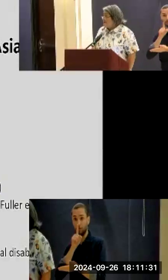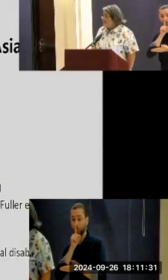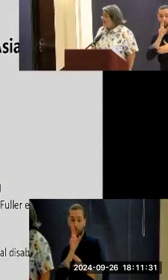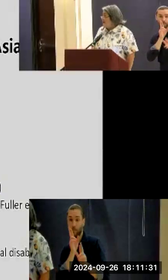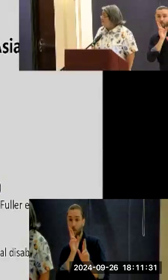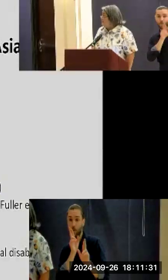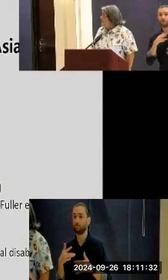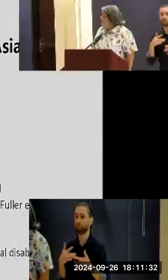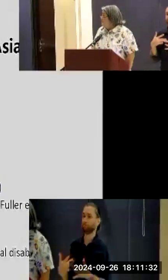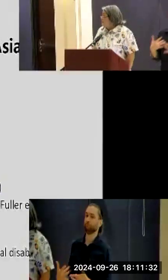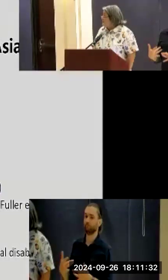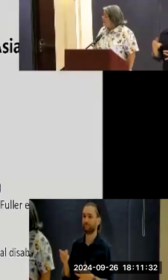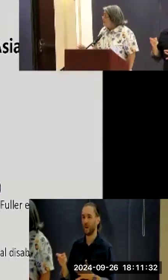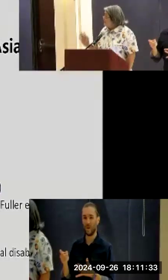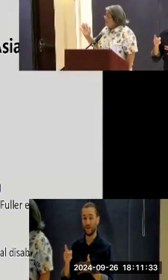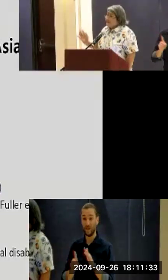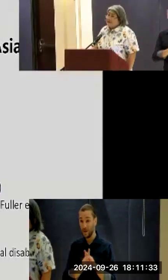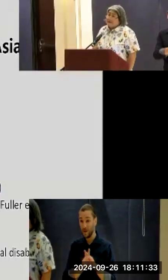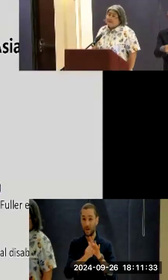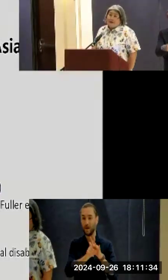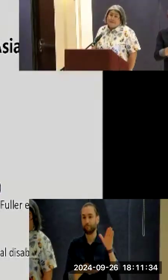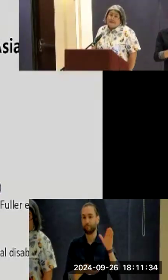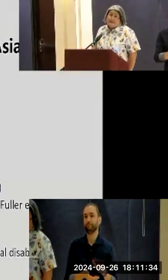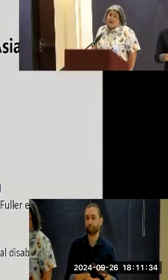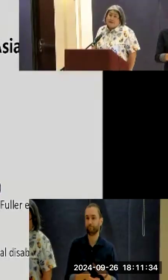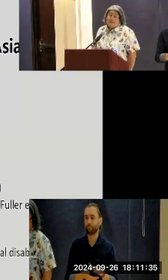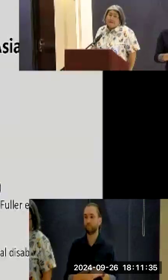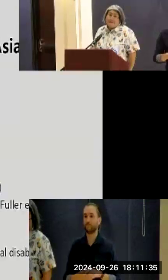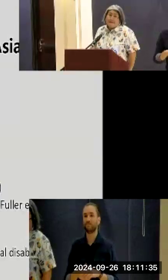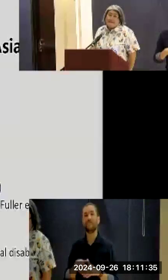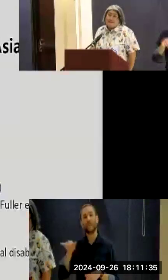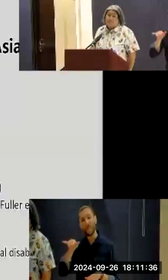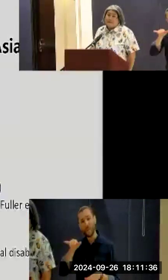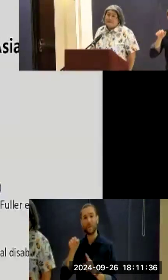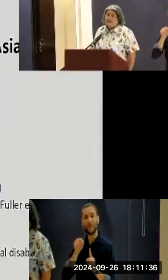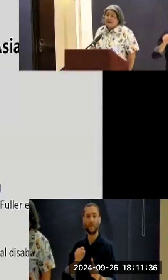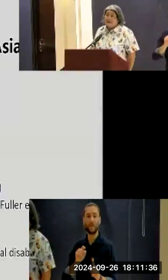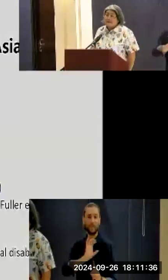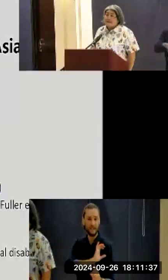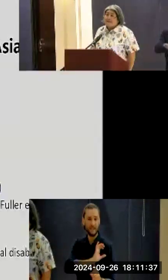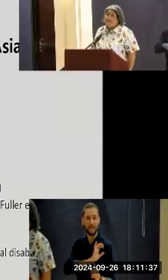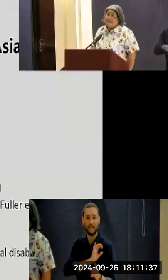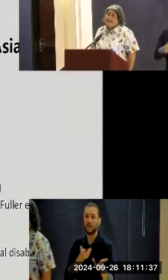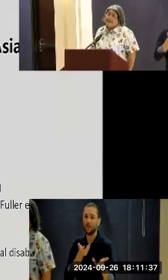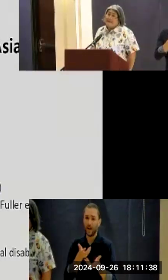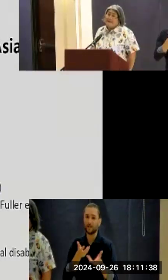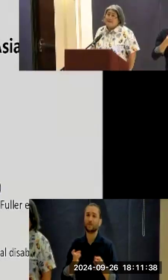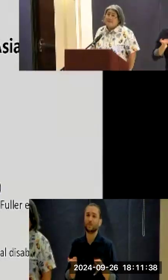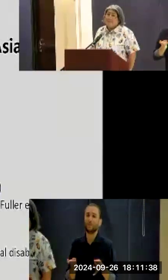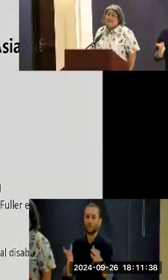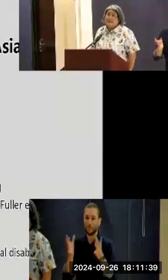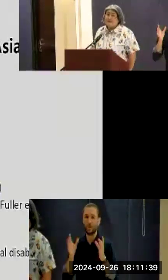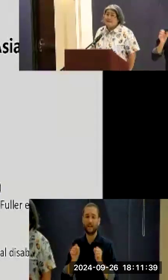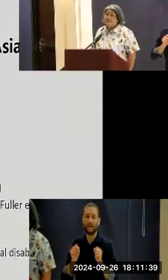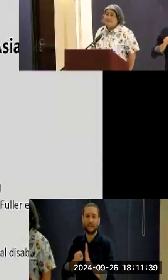to push to, the problem is also with the police. Police interactions are very deadly to people